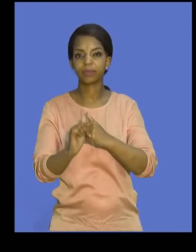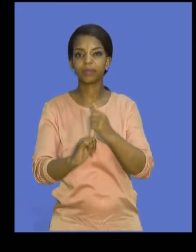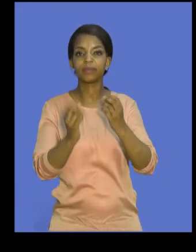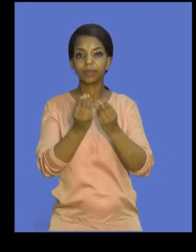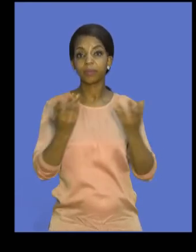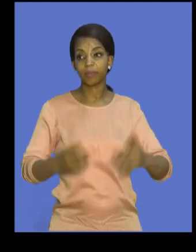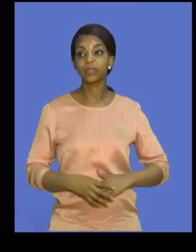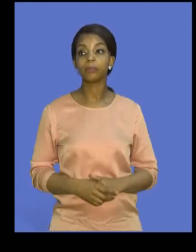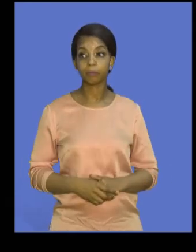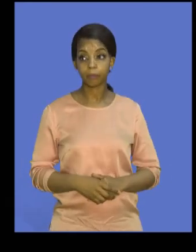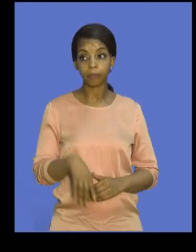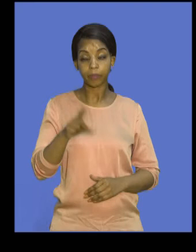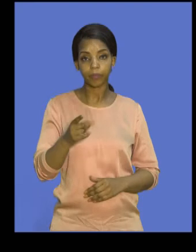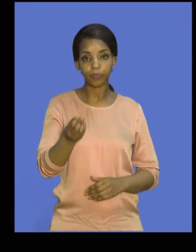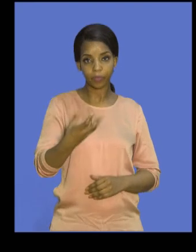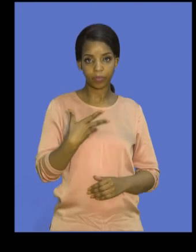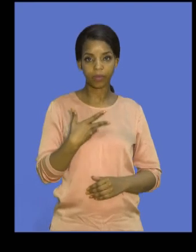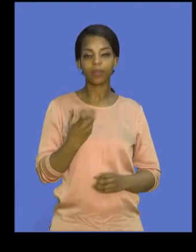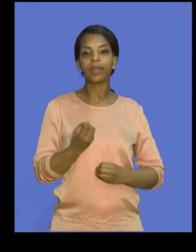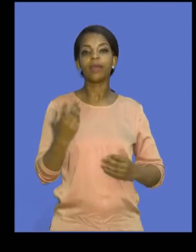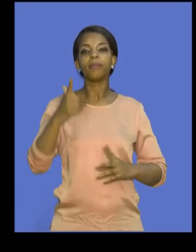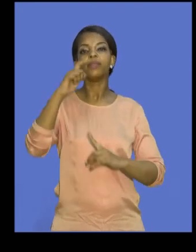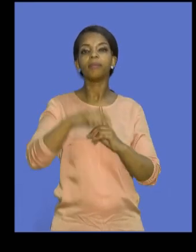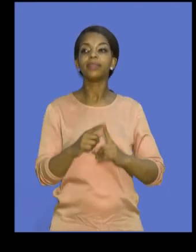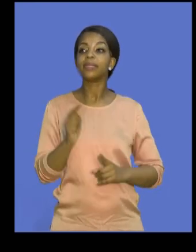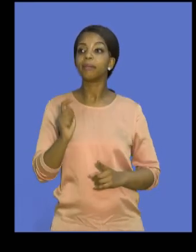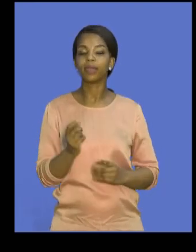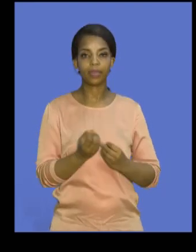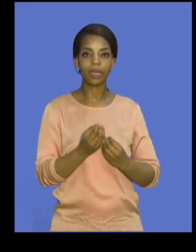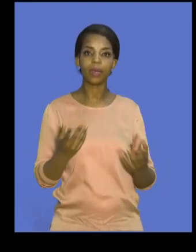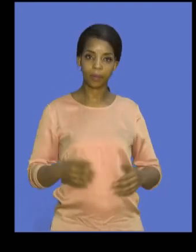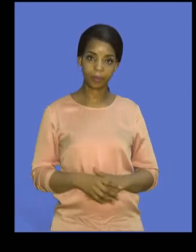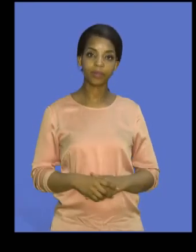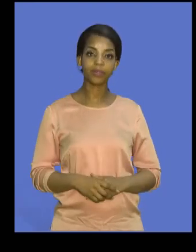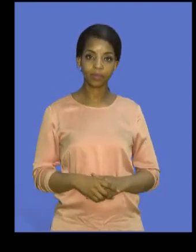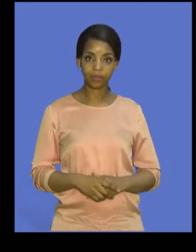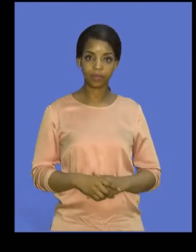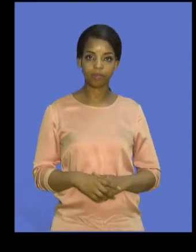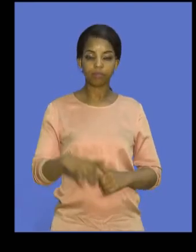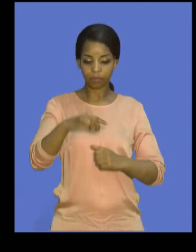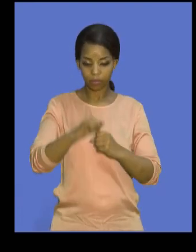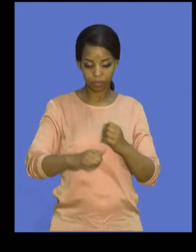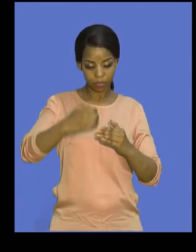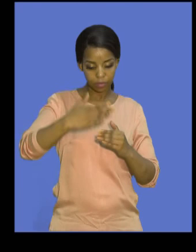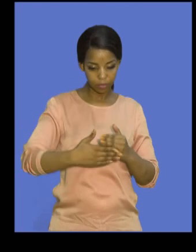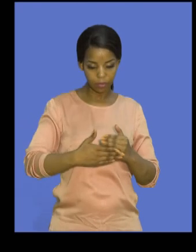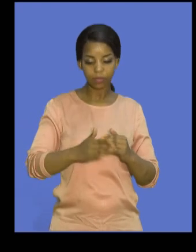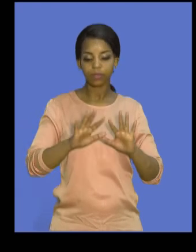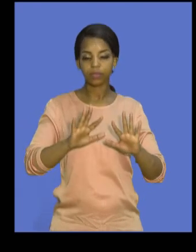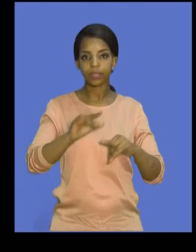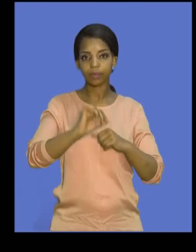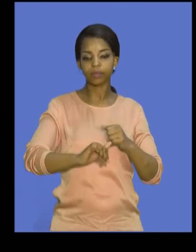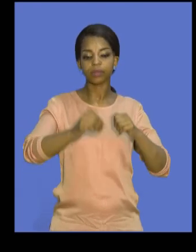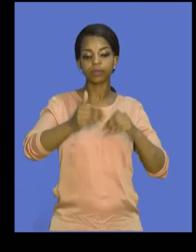how much the person needs to pay on at the end of each month for the 10 months. And then what